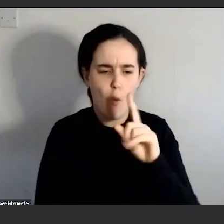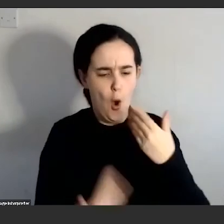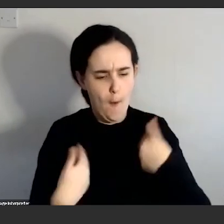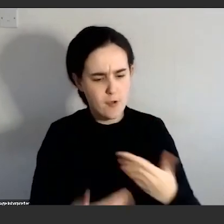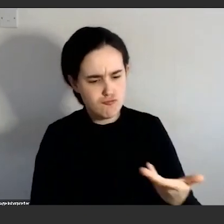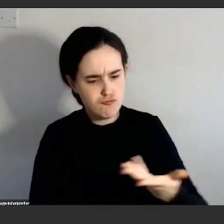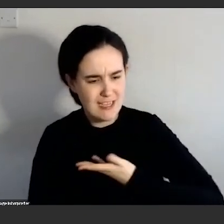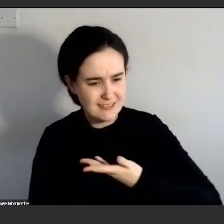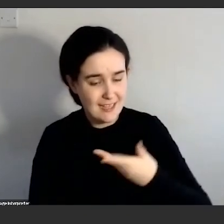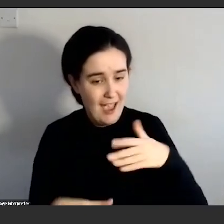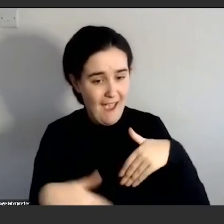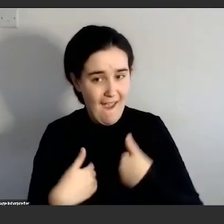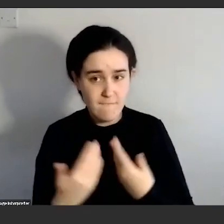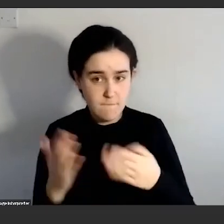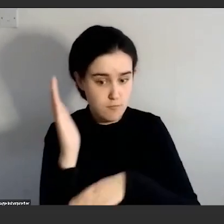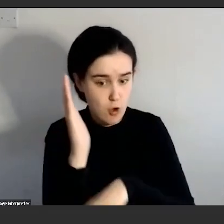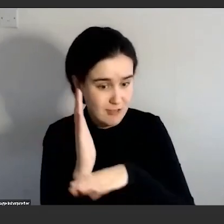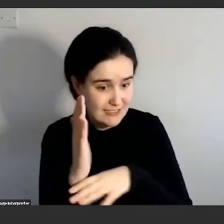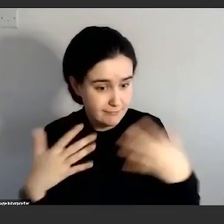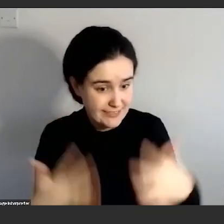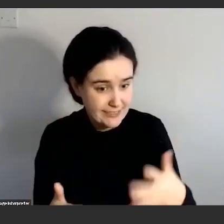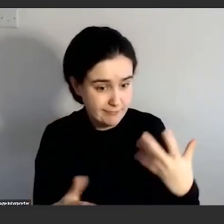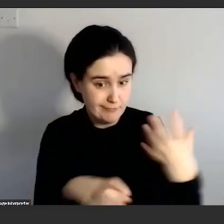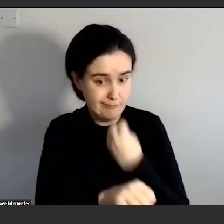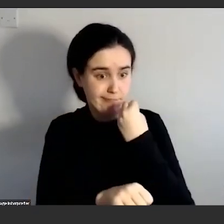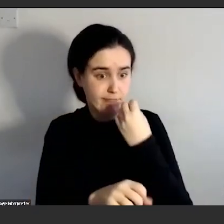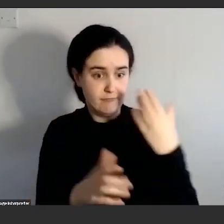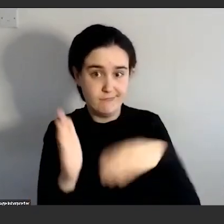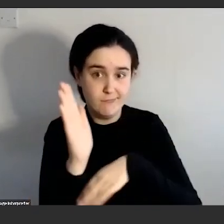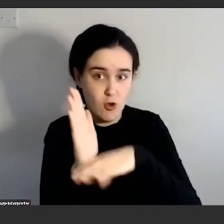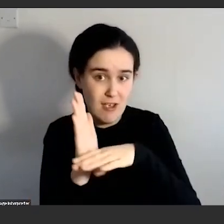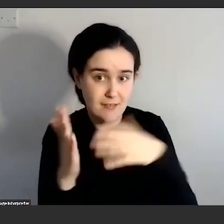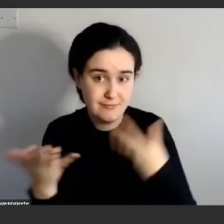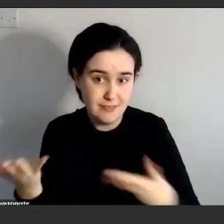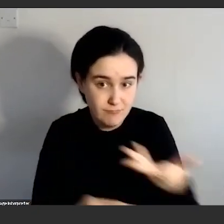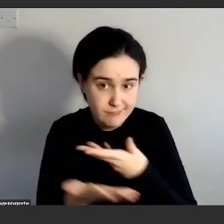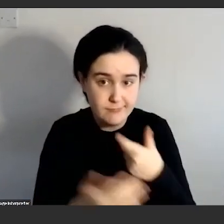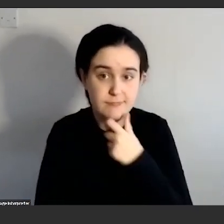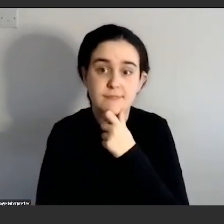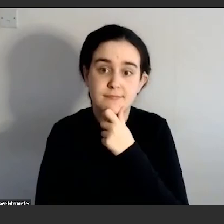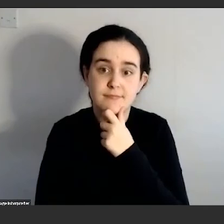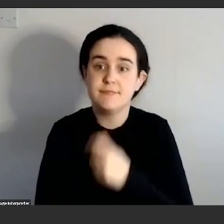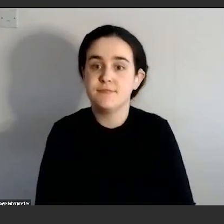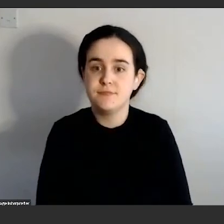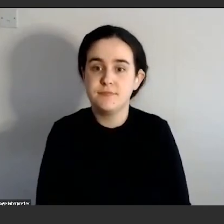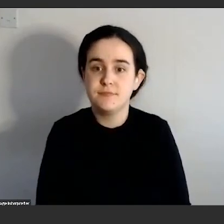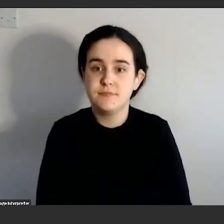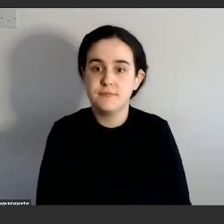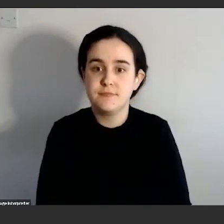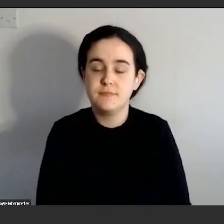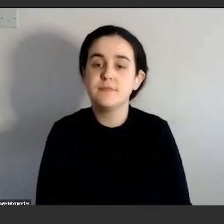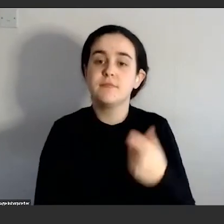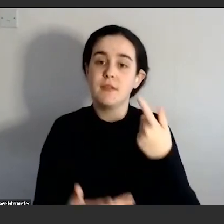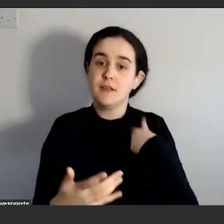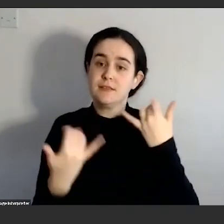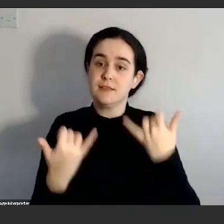I ask her, who's my princess? She knows she's not just a princess. Okay, who's my queen? Who's my future lawyer? Then she claps